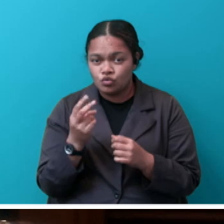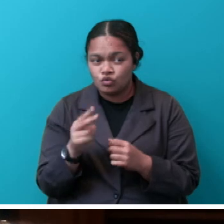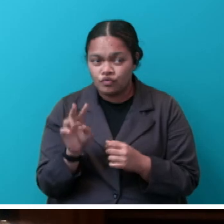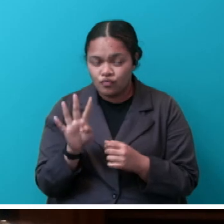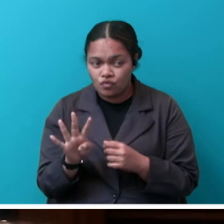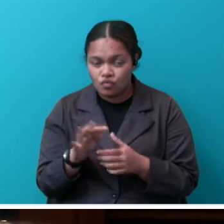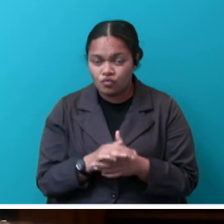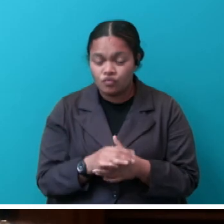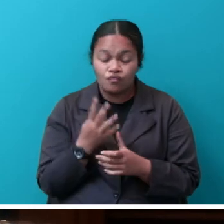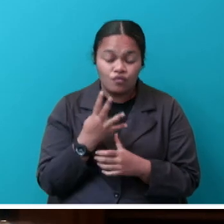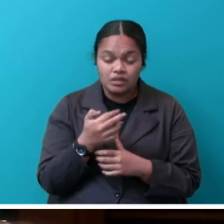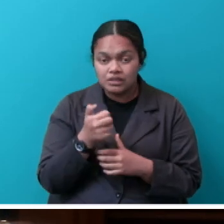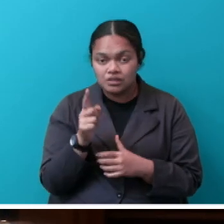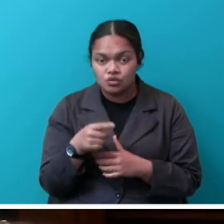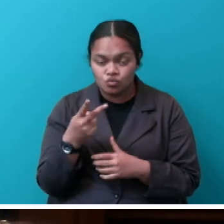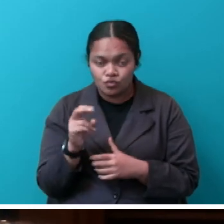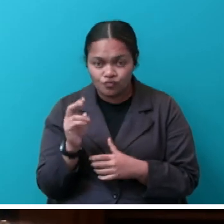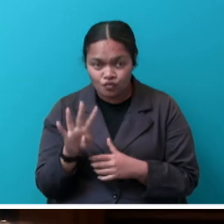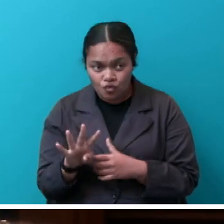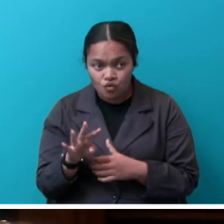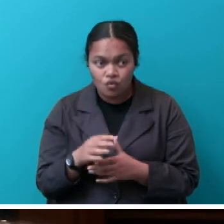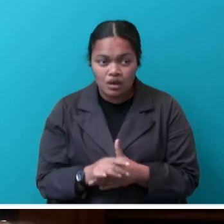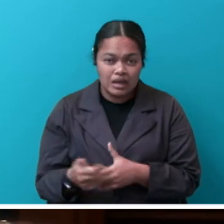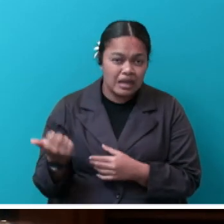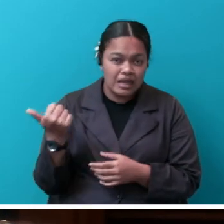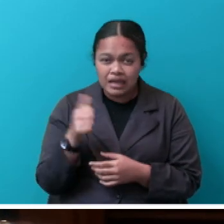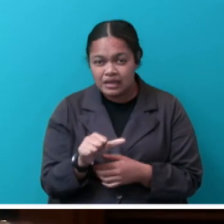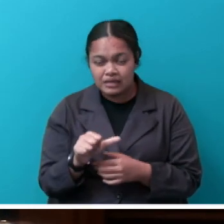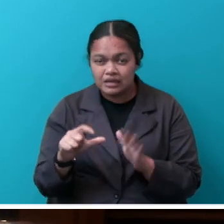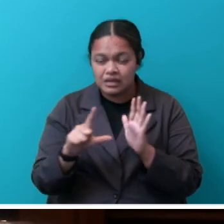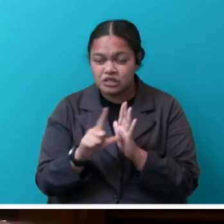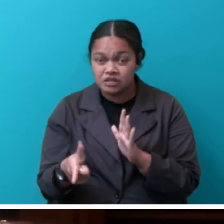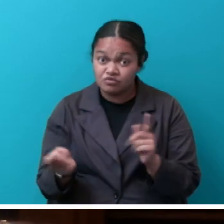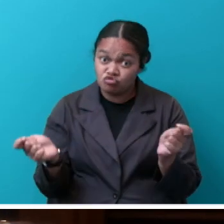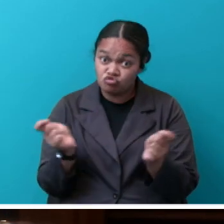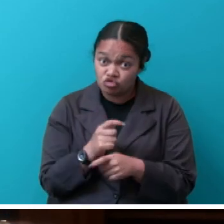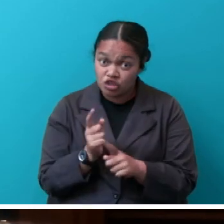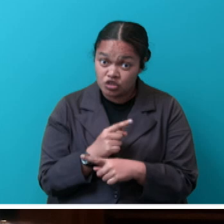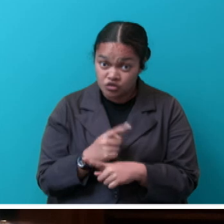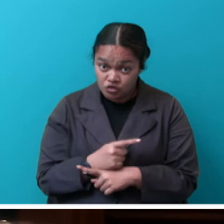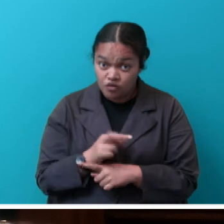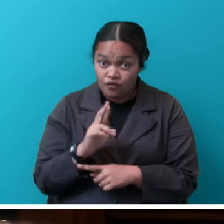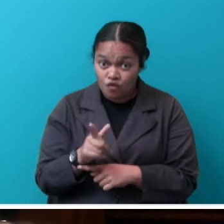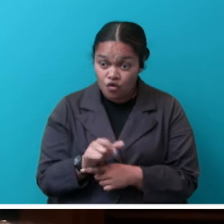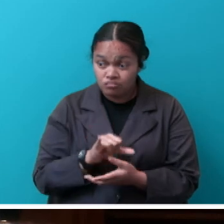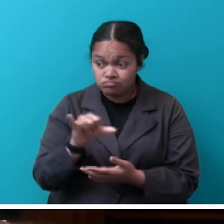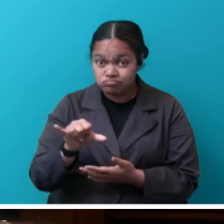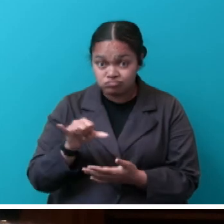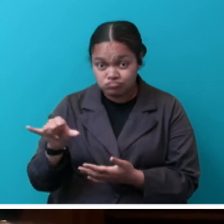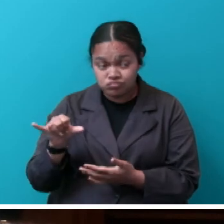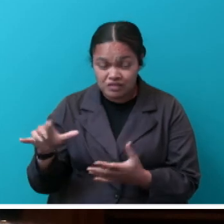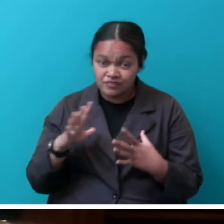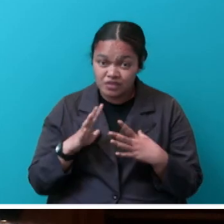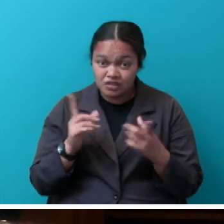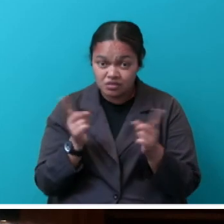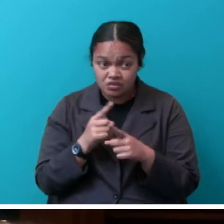46 of 24 stipulates that any necessary legislative changes for outsourcing, including fee adjustments,